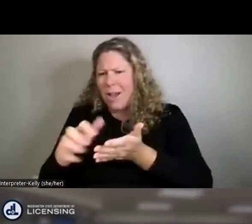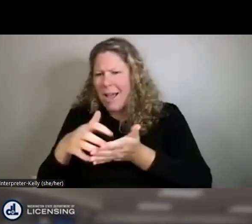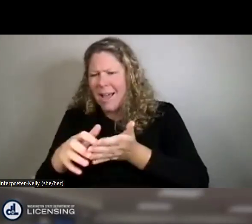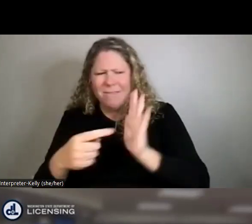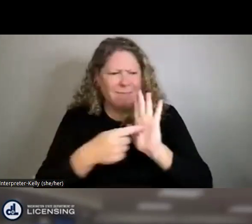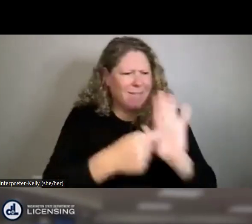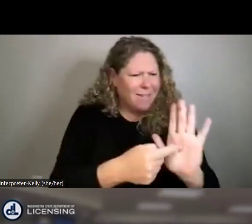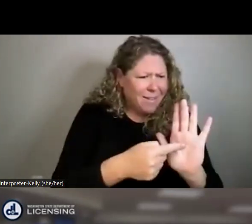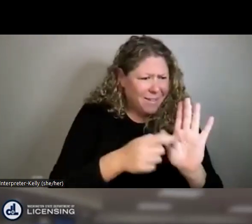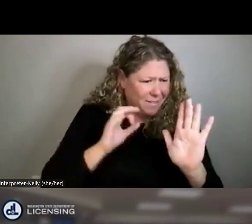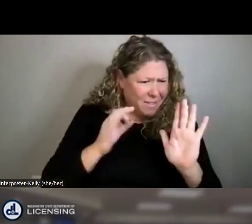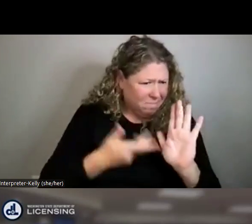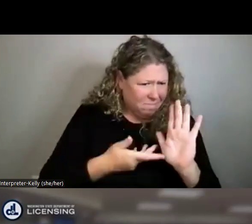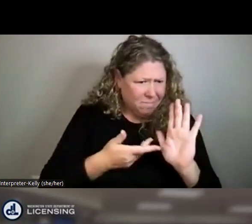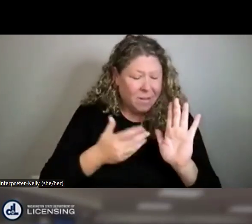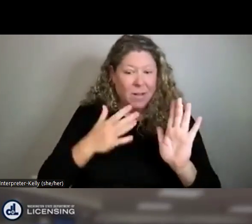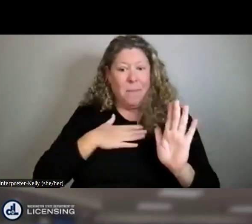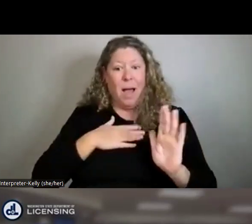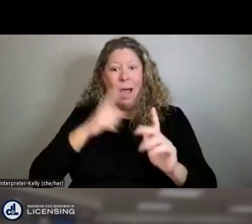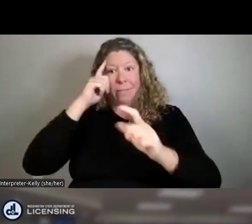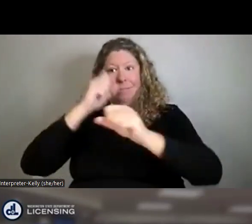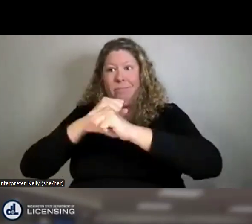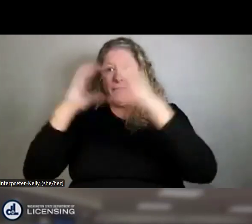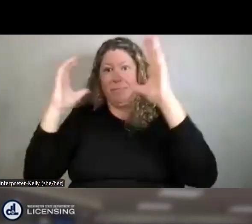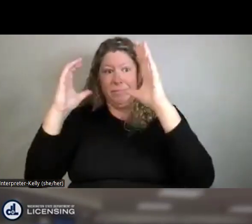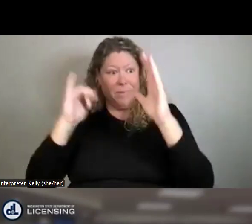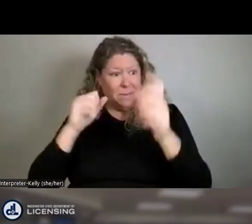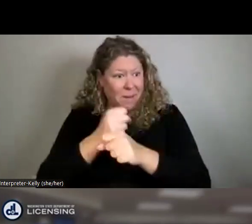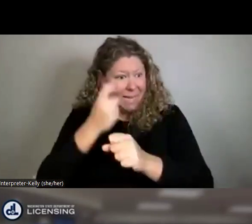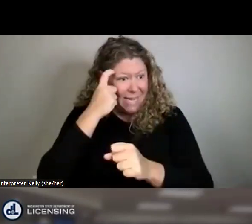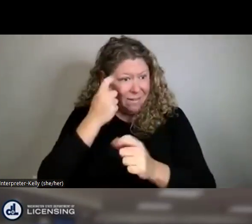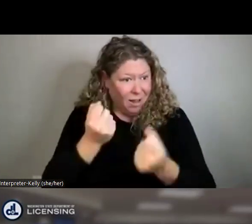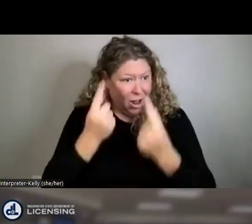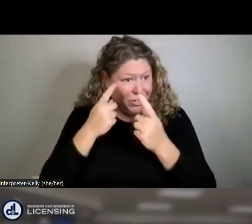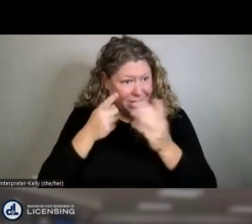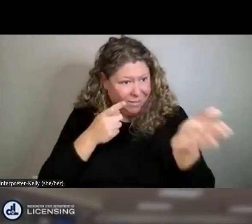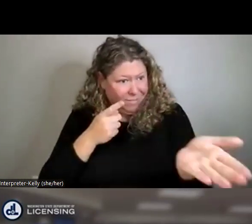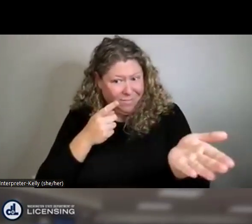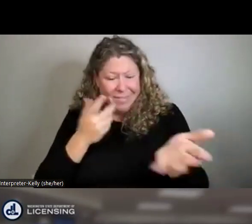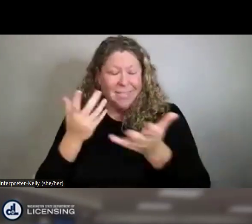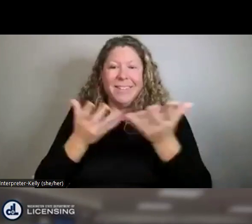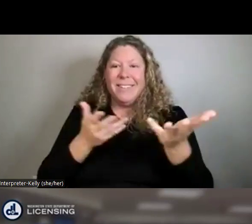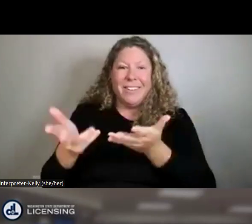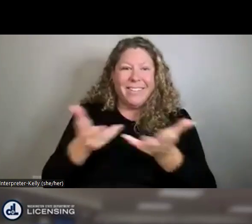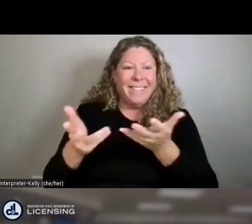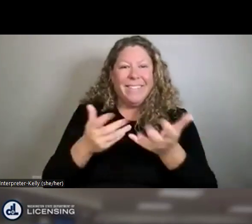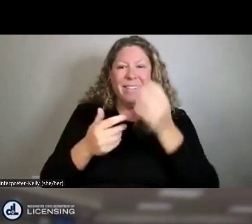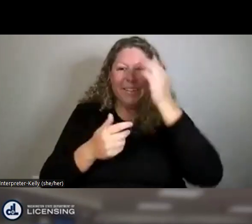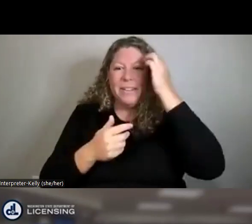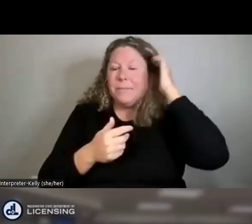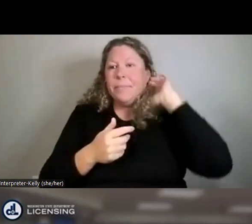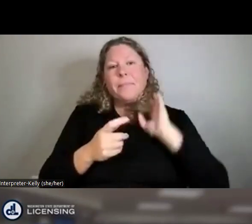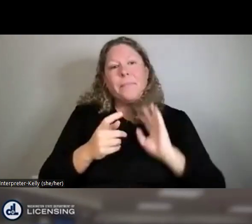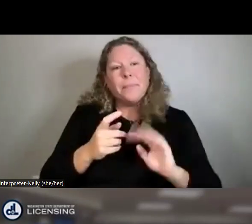see, does my mental model of this make sense to you? And will other people to be able to understand that? But the